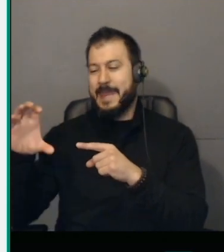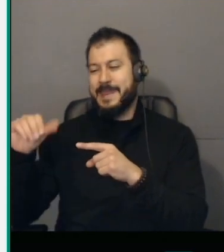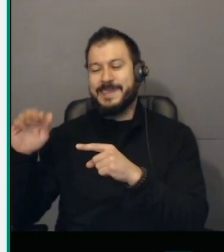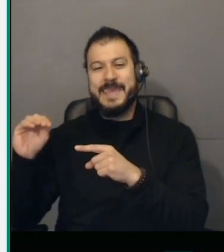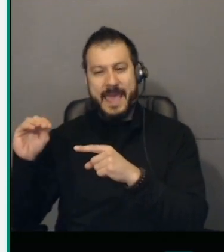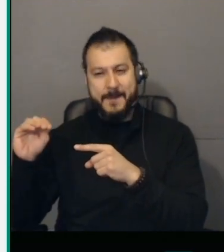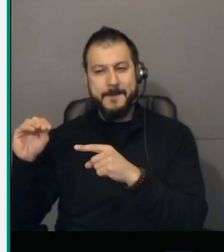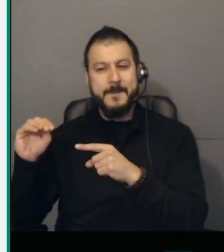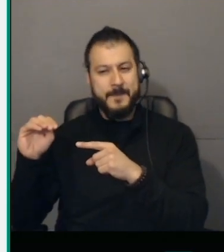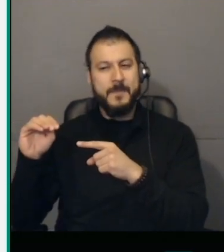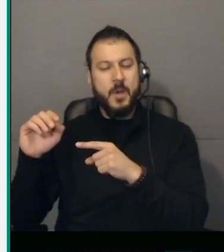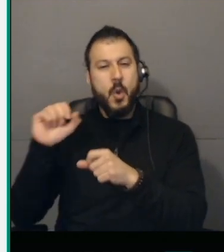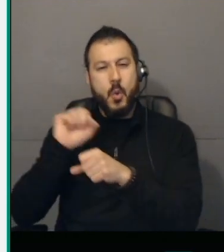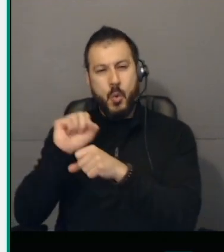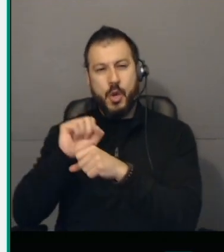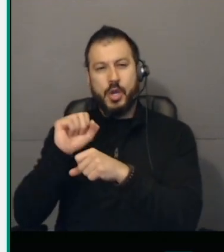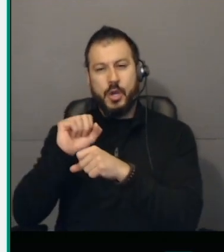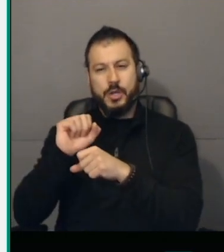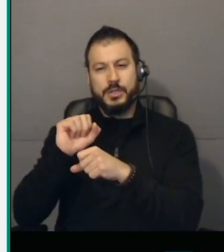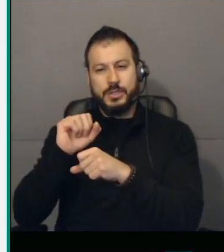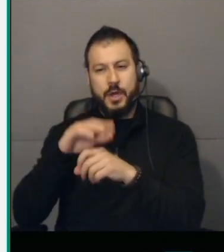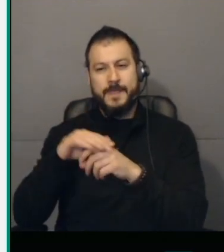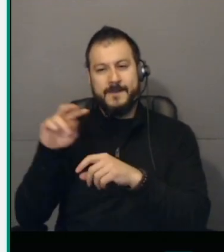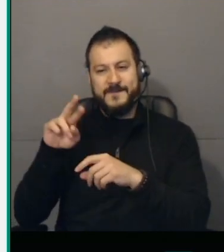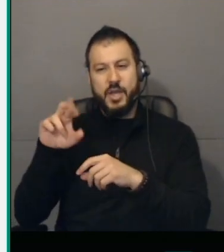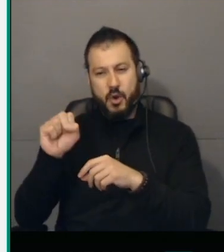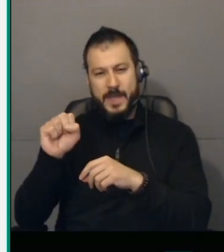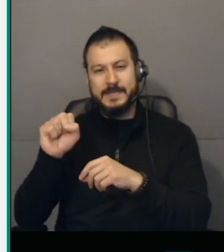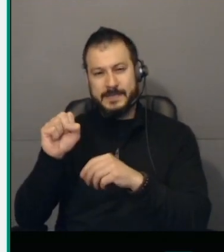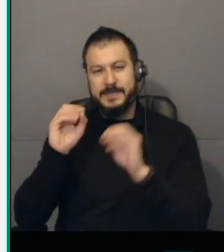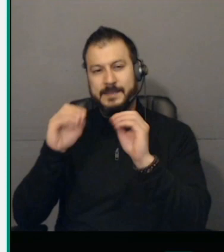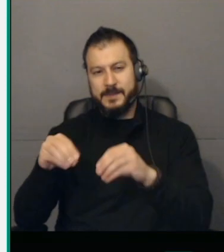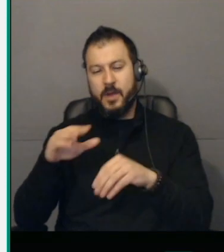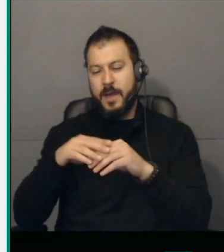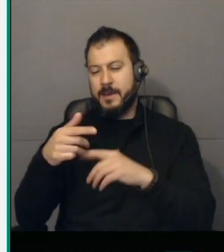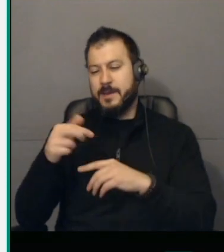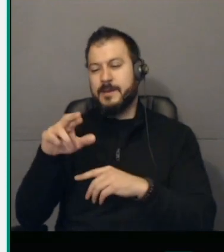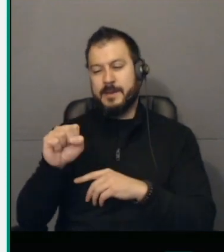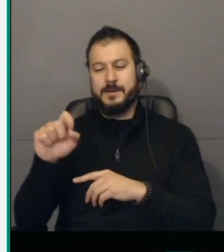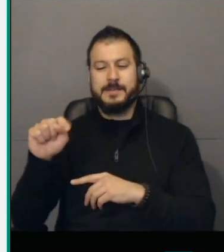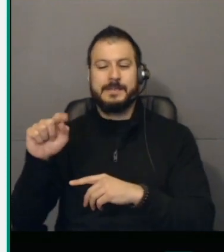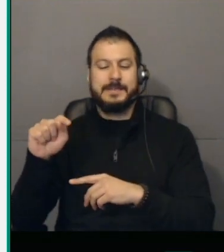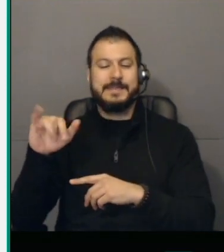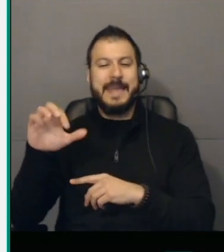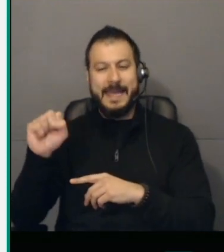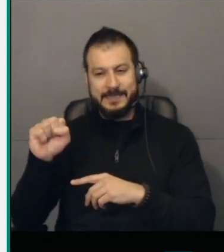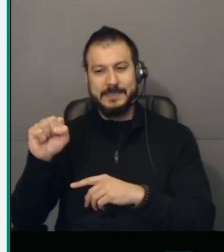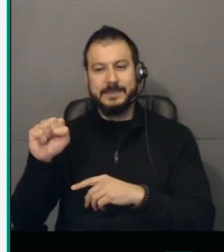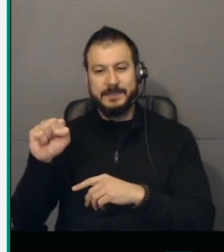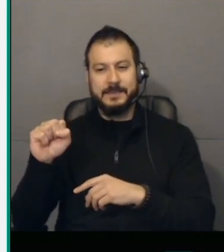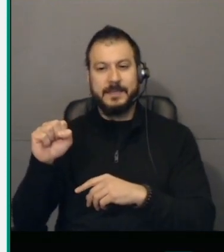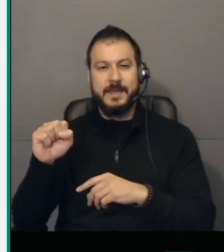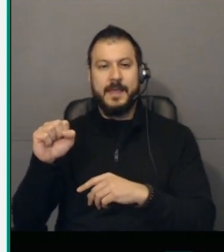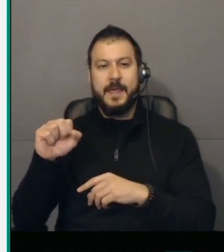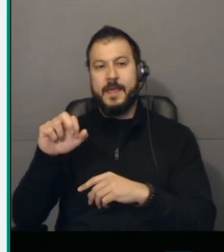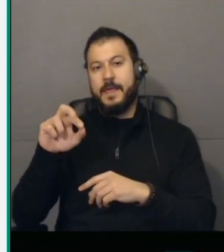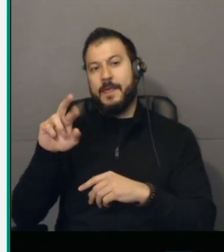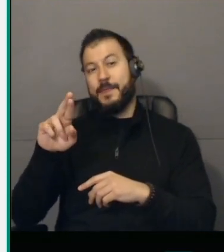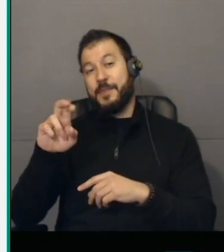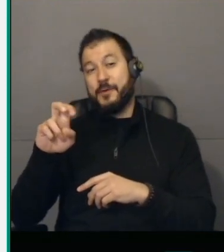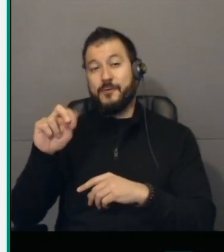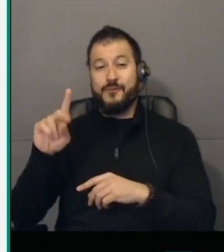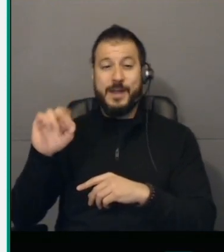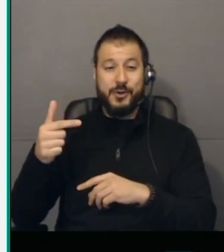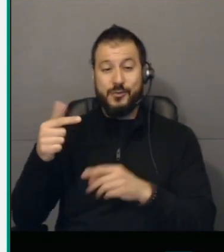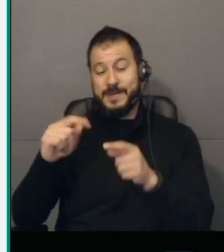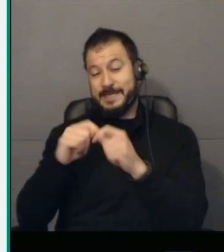Cam worked on the VRS Tier 1 implementation on Gears Tactics. And then the rendering team that